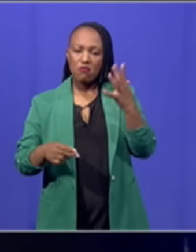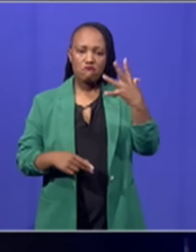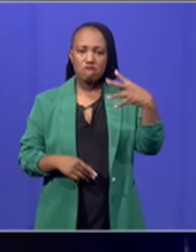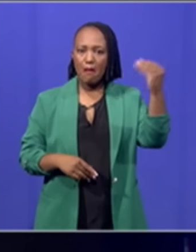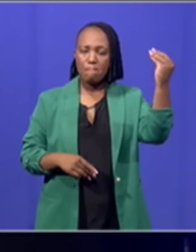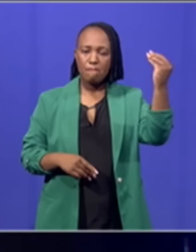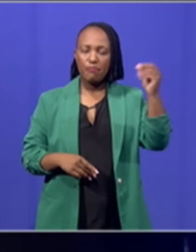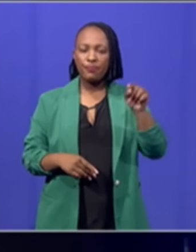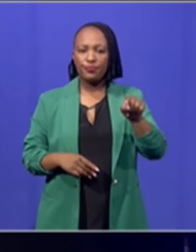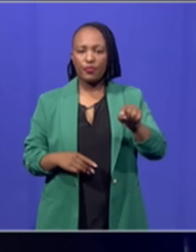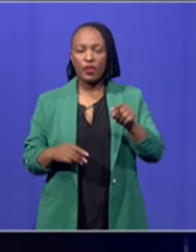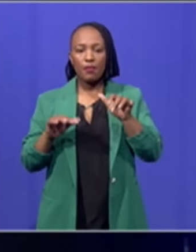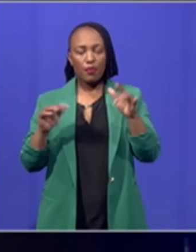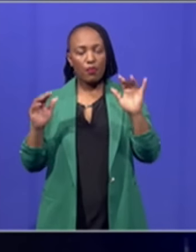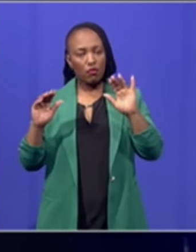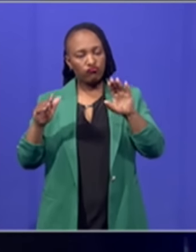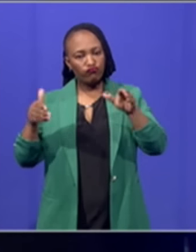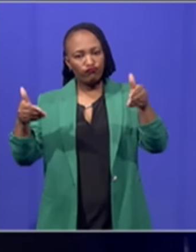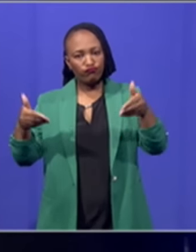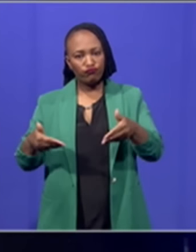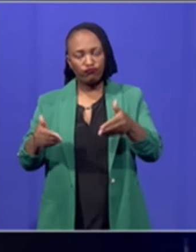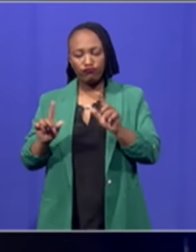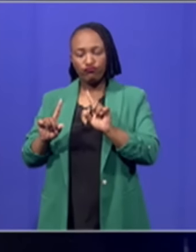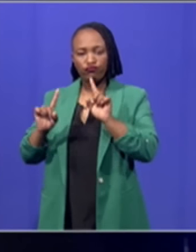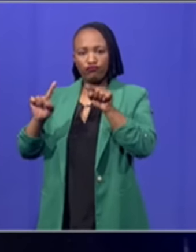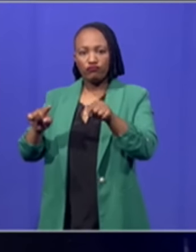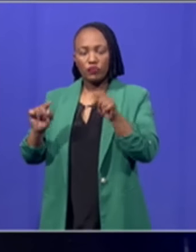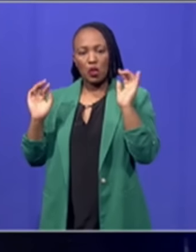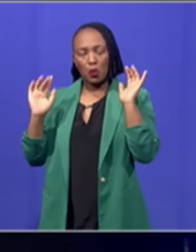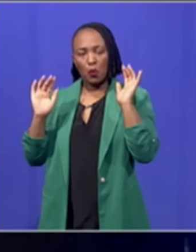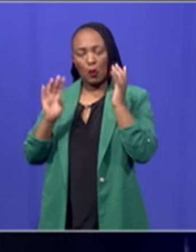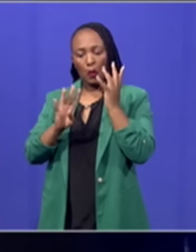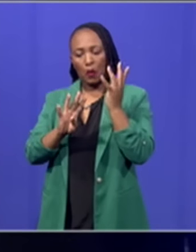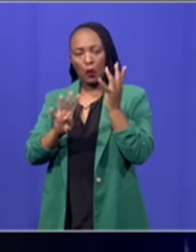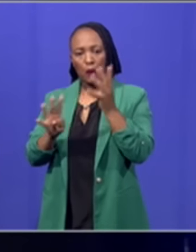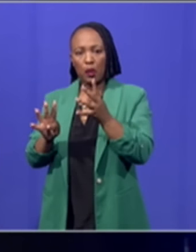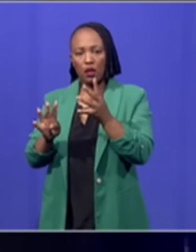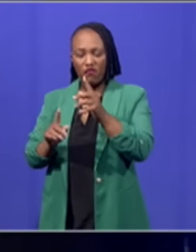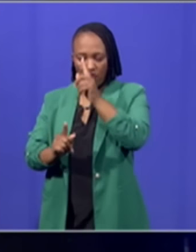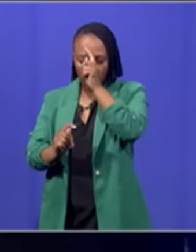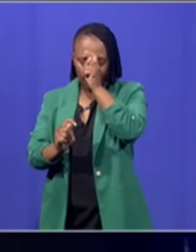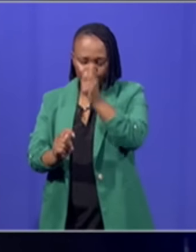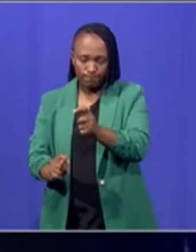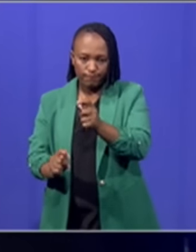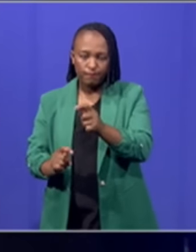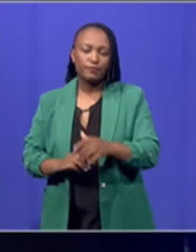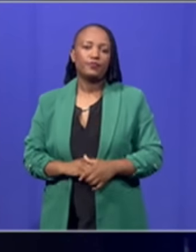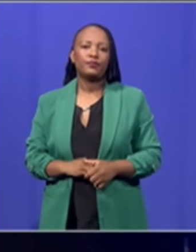fetileng. Batlaphitlhong ba tlhotse ba tlhogetse ka kwa motsing wa gabo go monela tlotla ya bofelo.